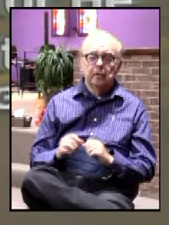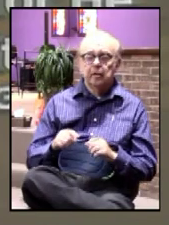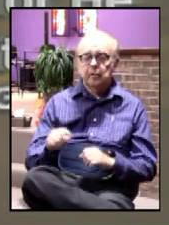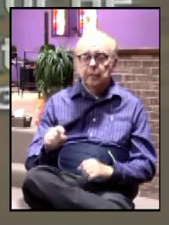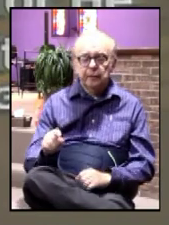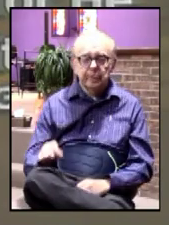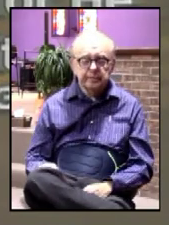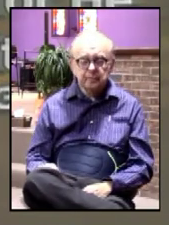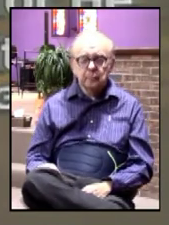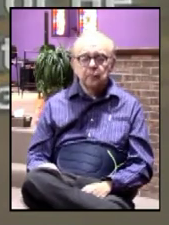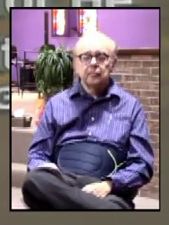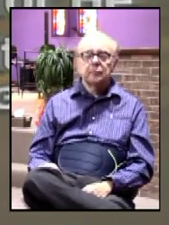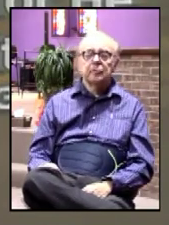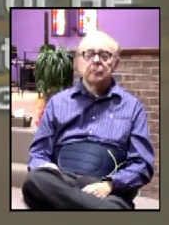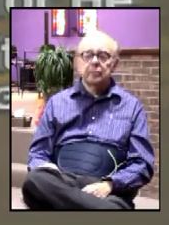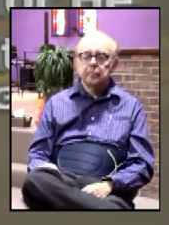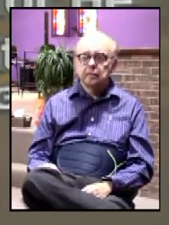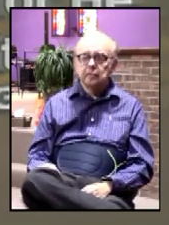Without wavering.